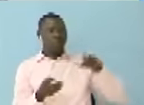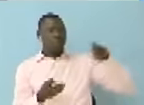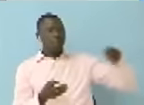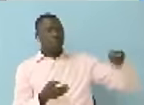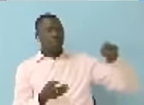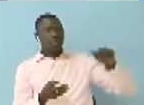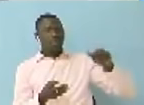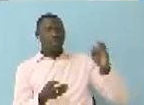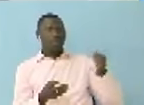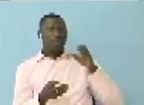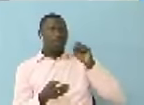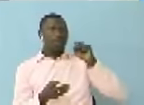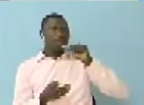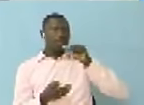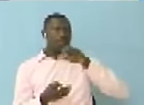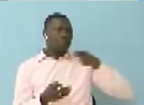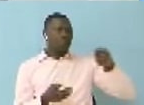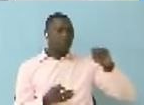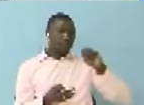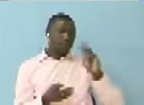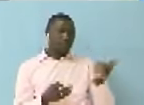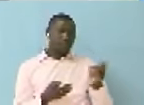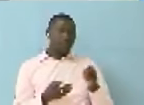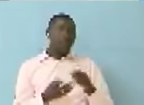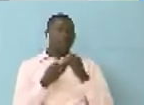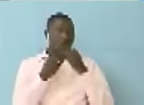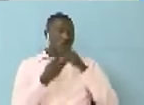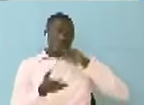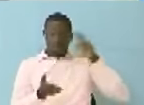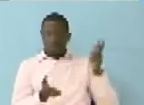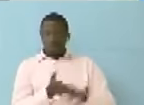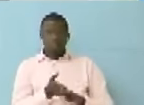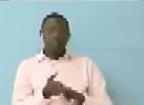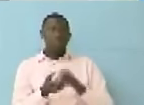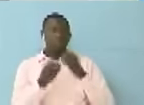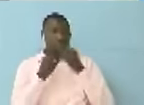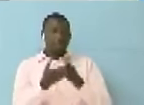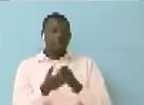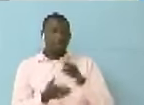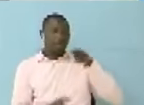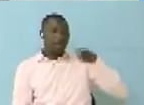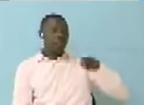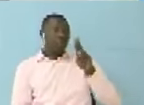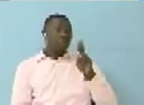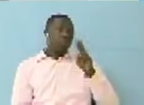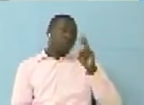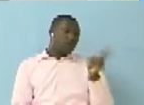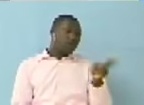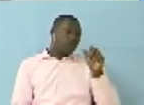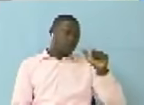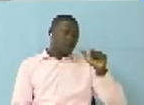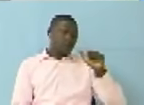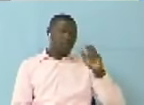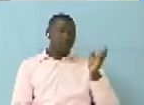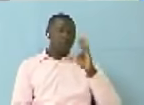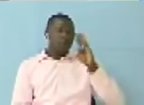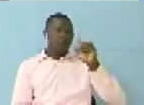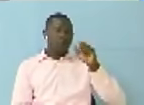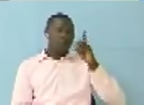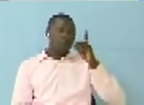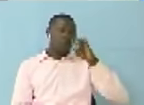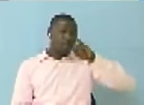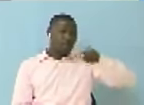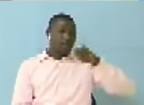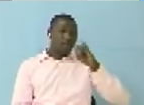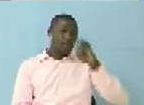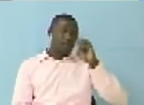confirmed that Nuha Baji was a jungler. Be ya tonya yandi jande ko Nuha Baji fana mu jungulalde. Aliou Dieng.